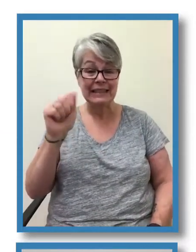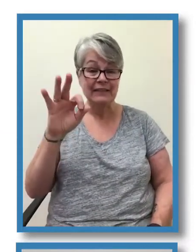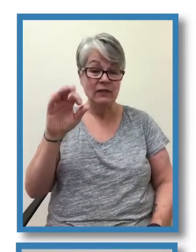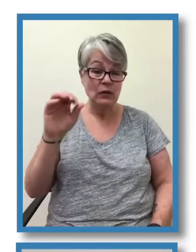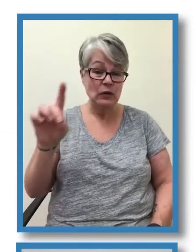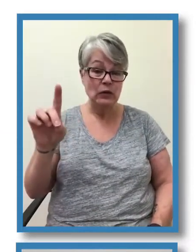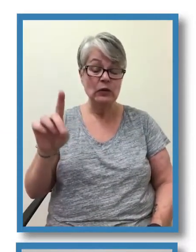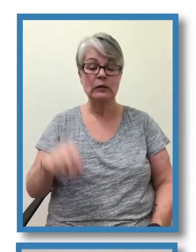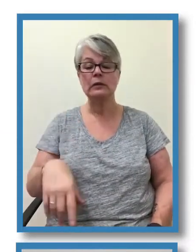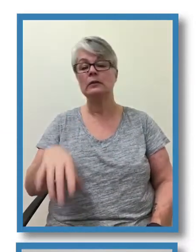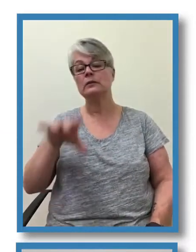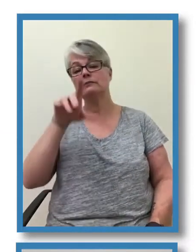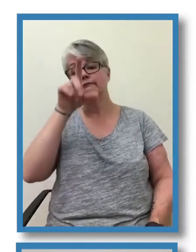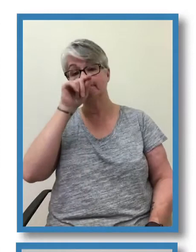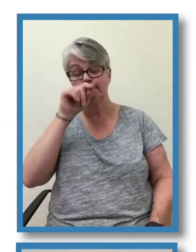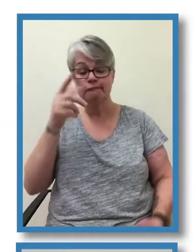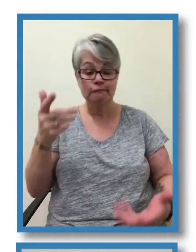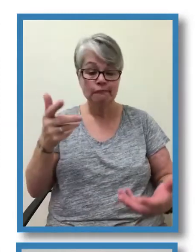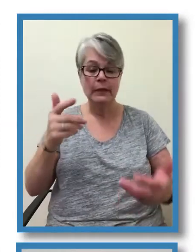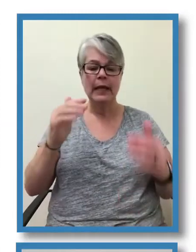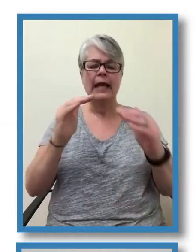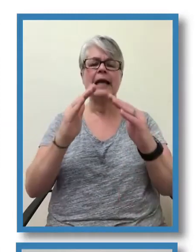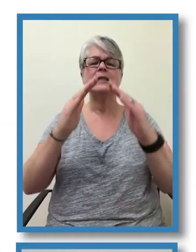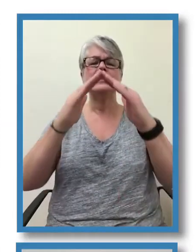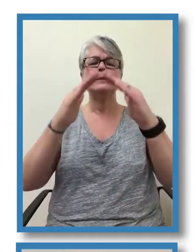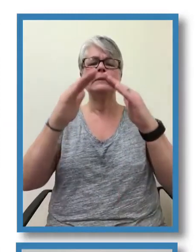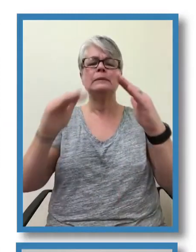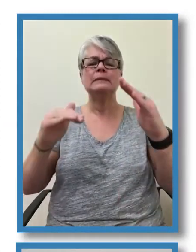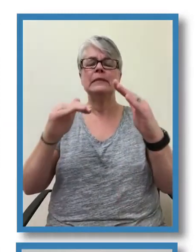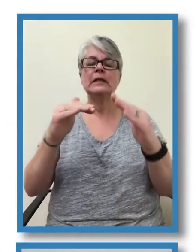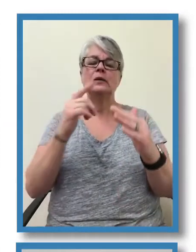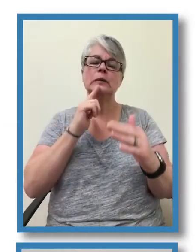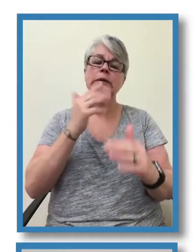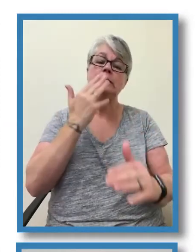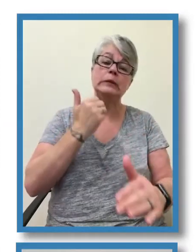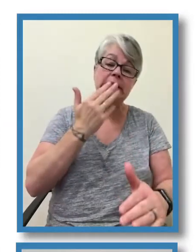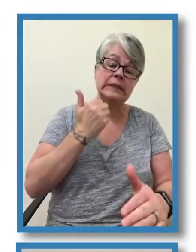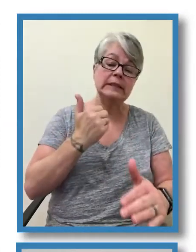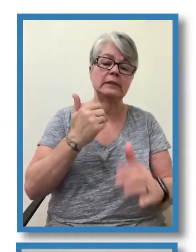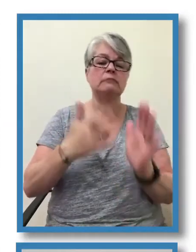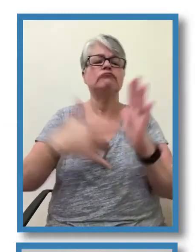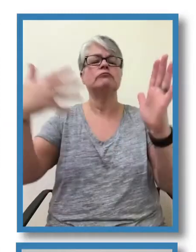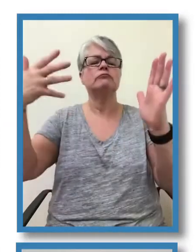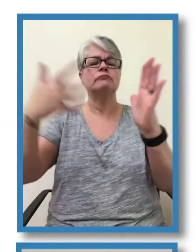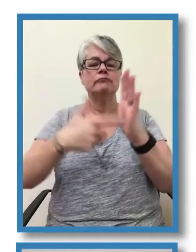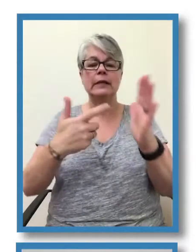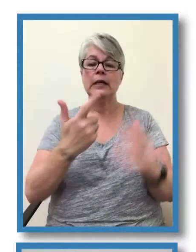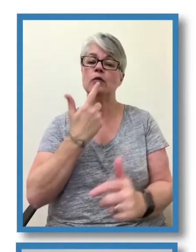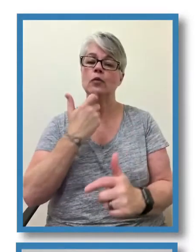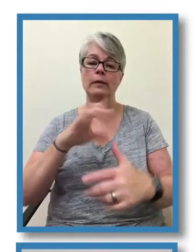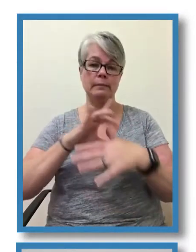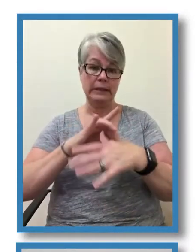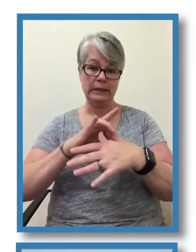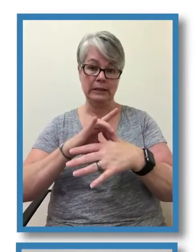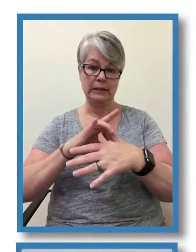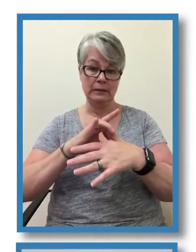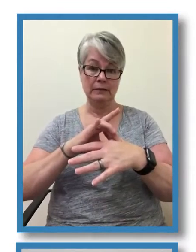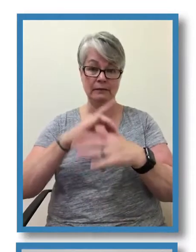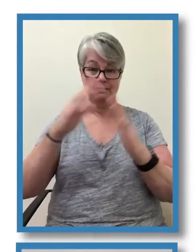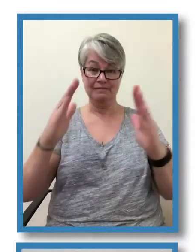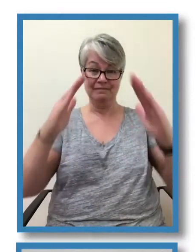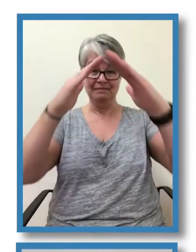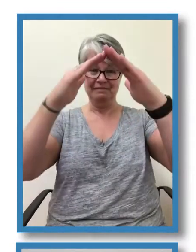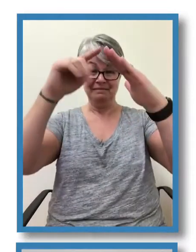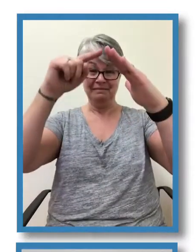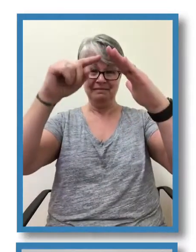So this is the sort of the frequency with which we should be engaging in these things. The Mediterranean-style diet,